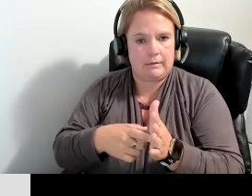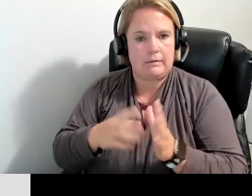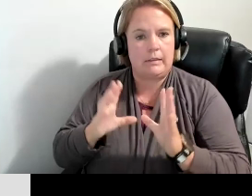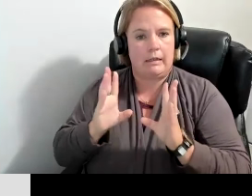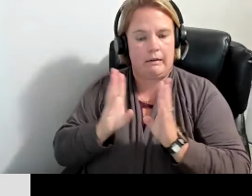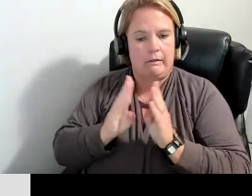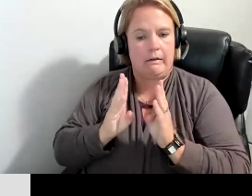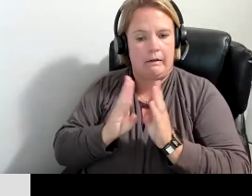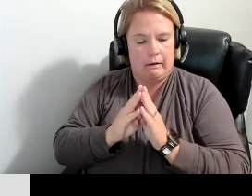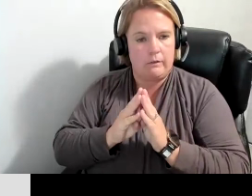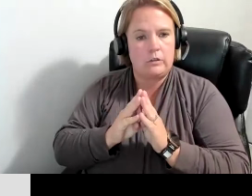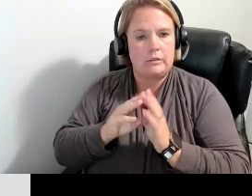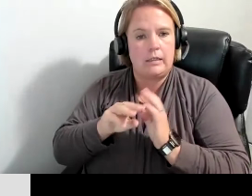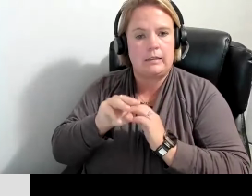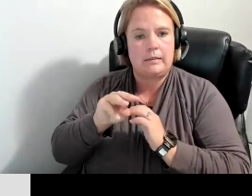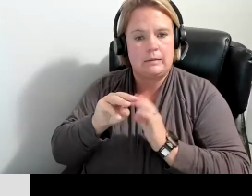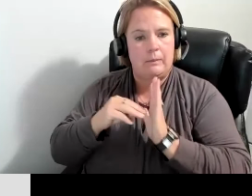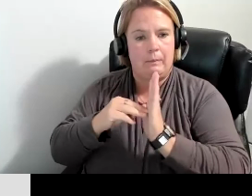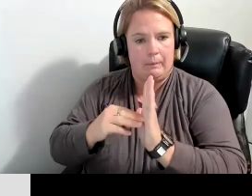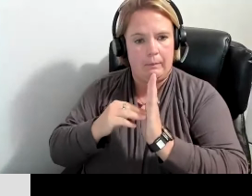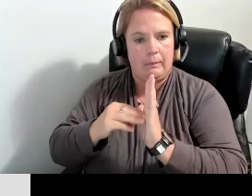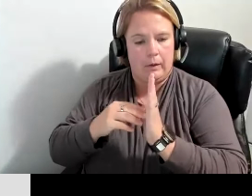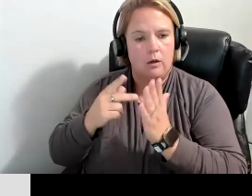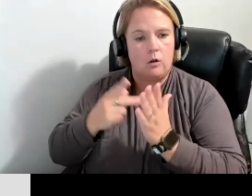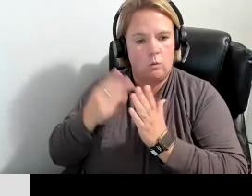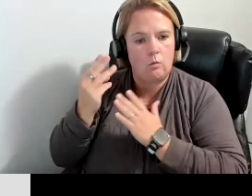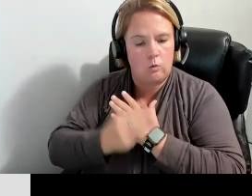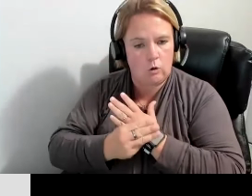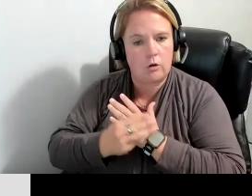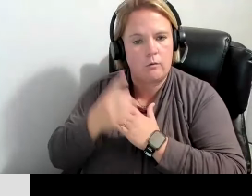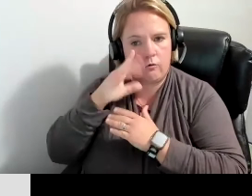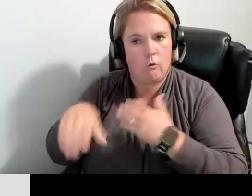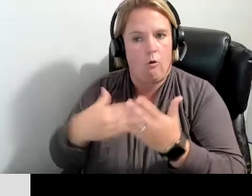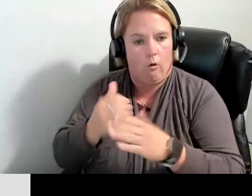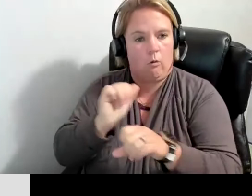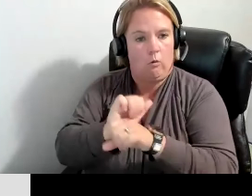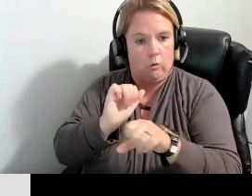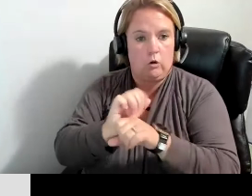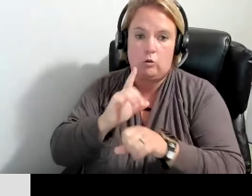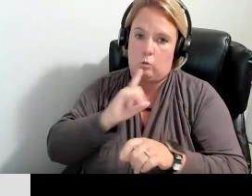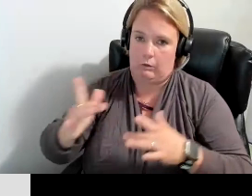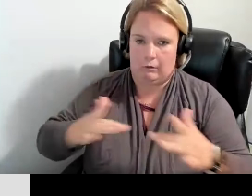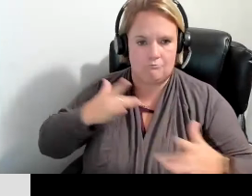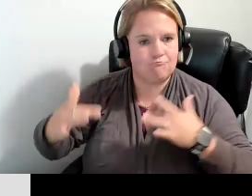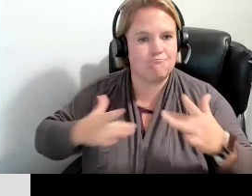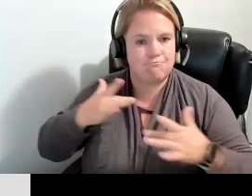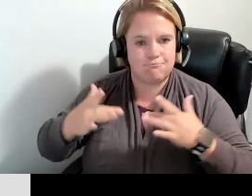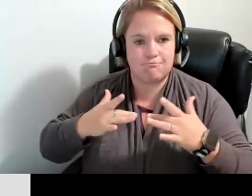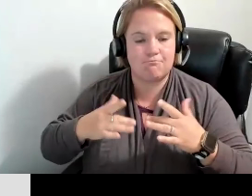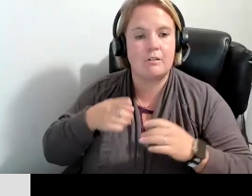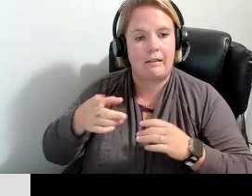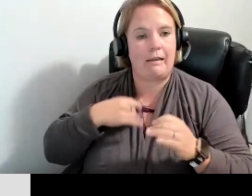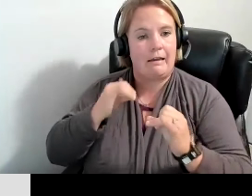recognized us as a model program for the work and efforts that we're making. So we're really excited about that. And they actually did an interview where